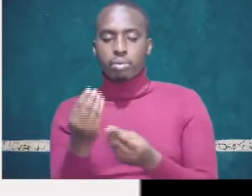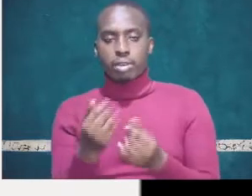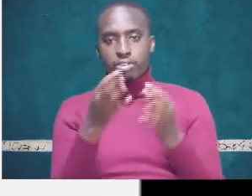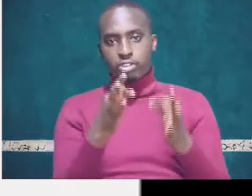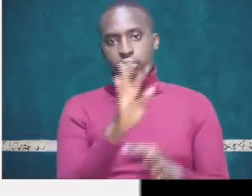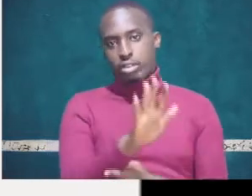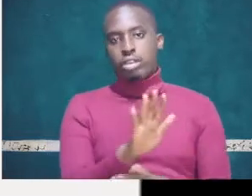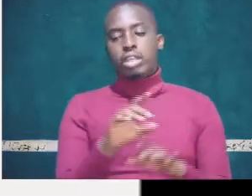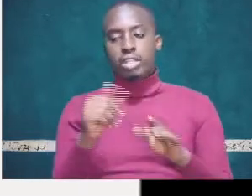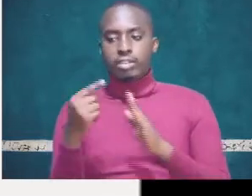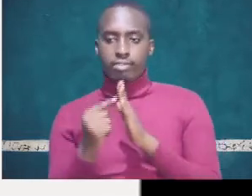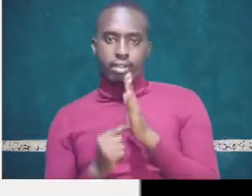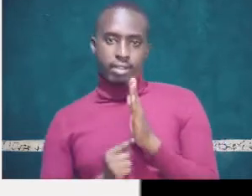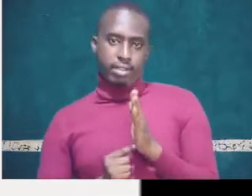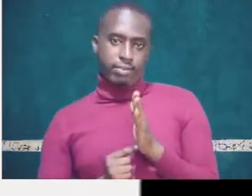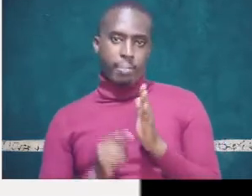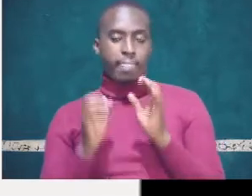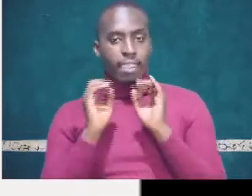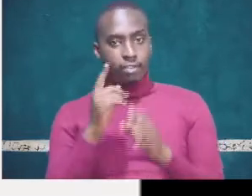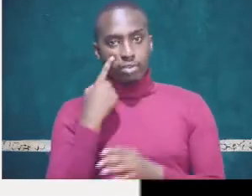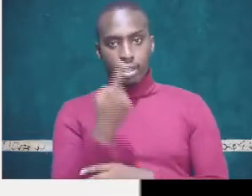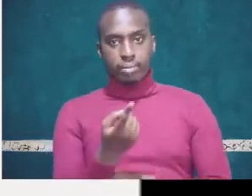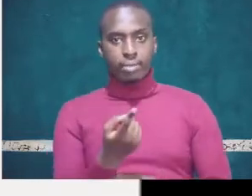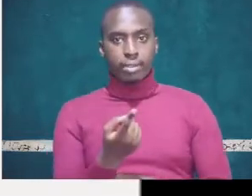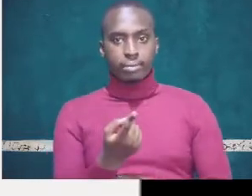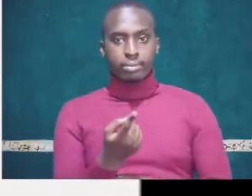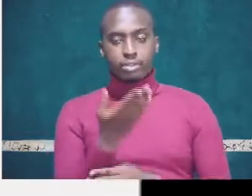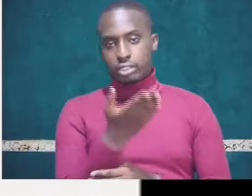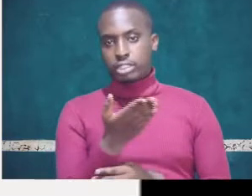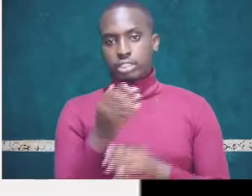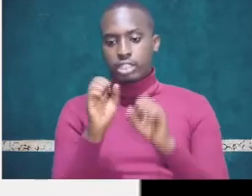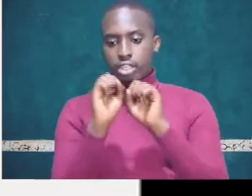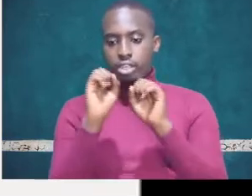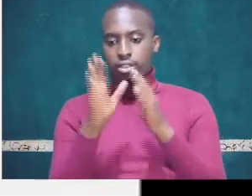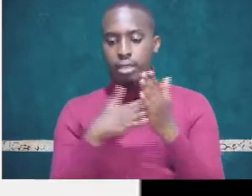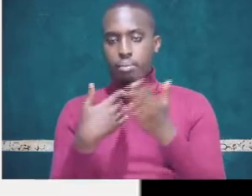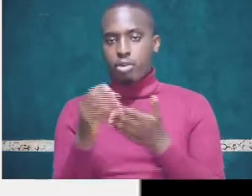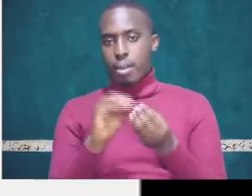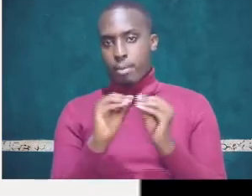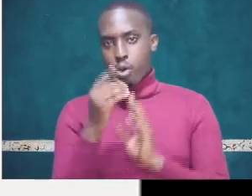factors are kept constant. So if you can look at this schedule number 1,